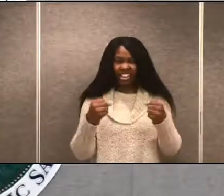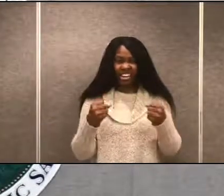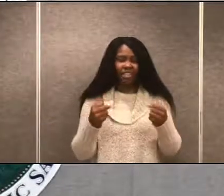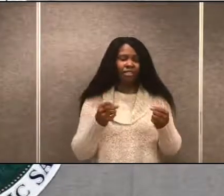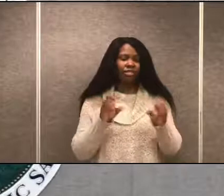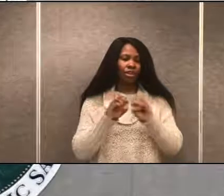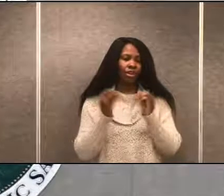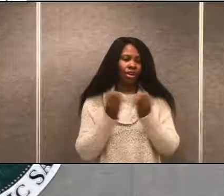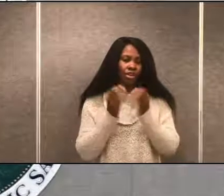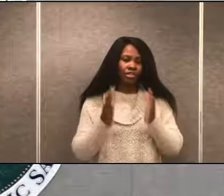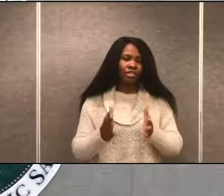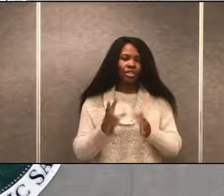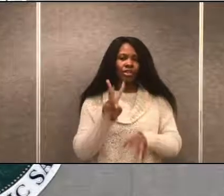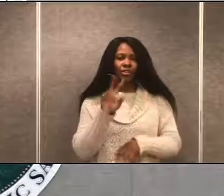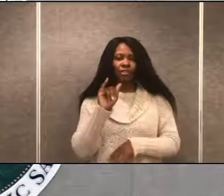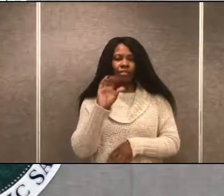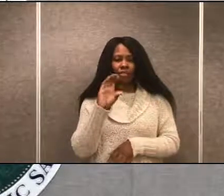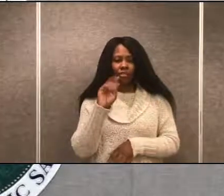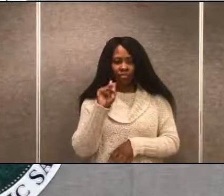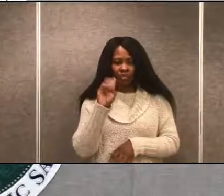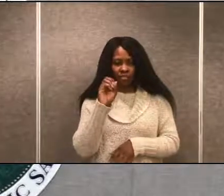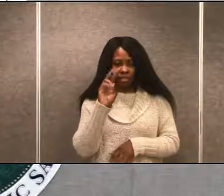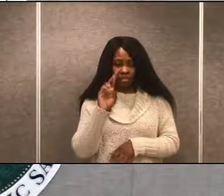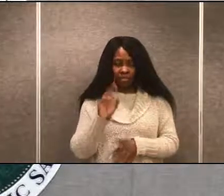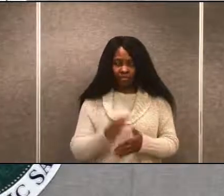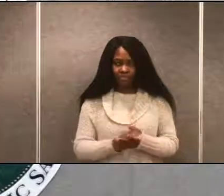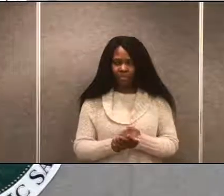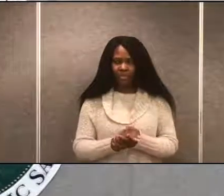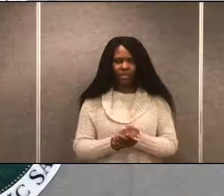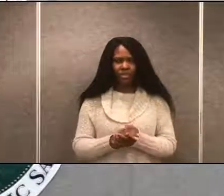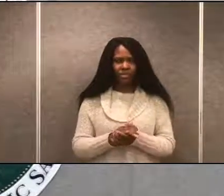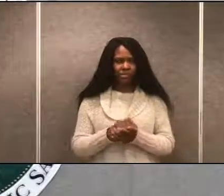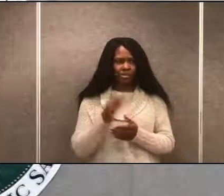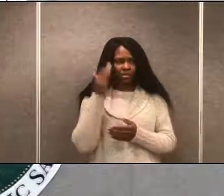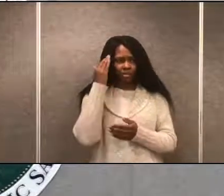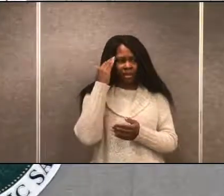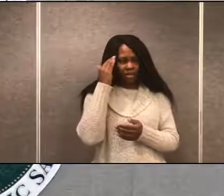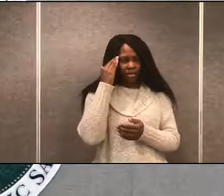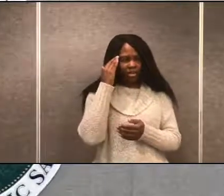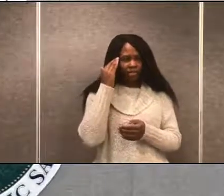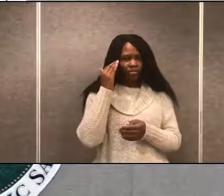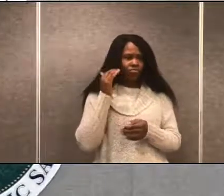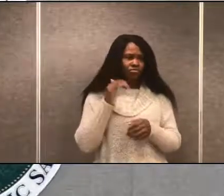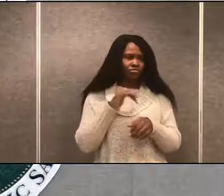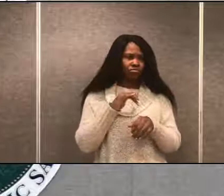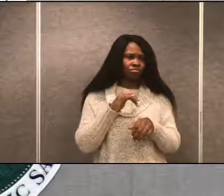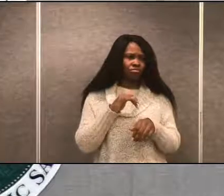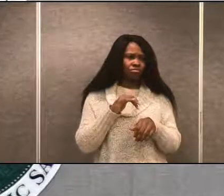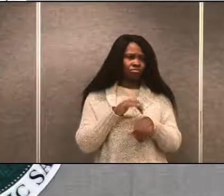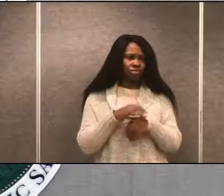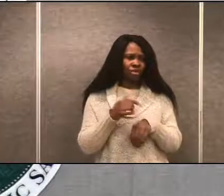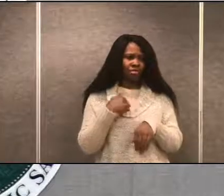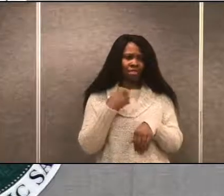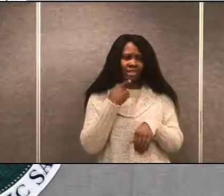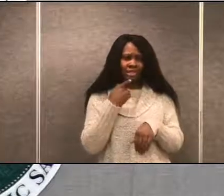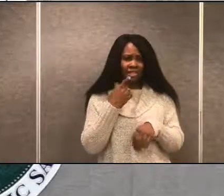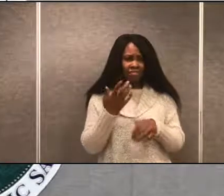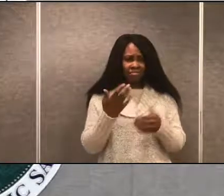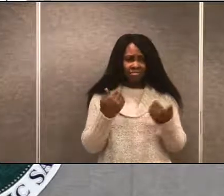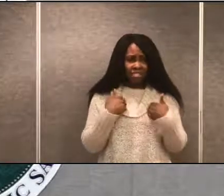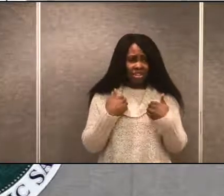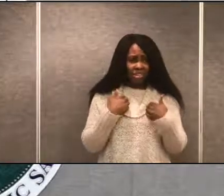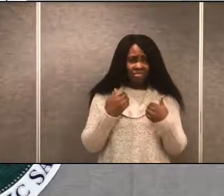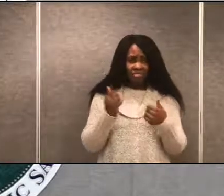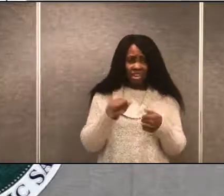but I know that earlier we was closing out, and I asked Mr. Hassan, do you have any closing remarks? Do you have any closing